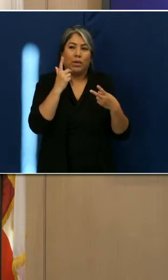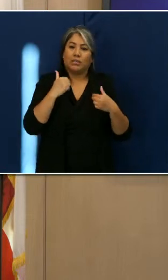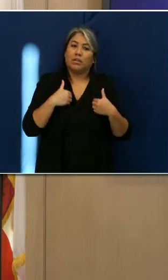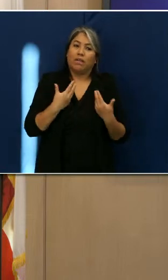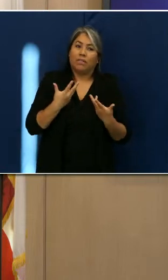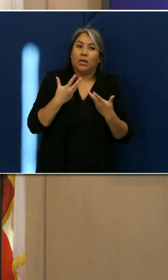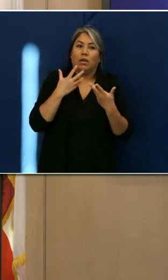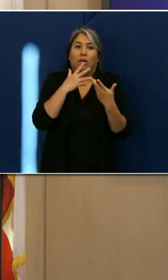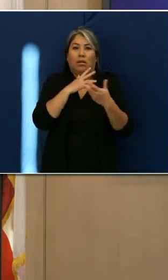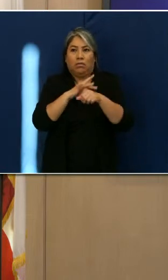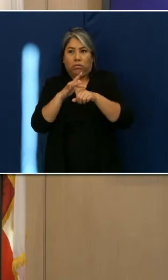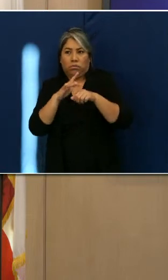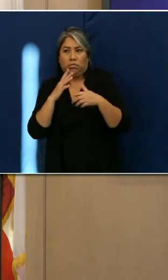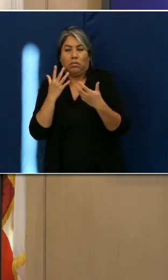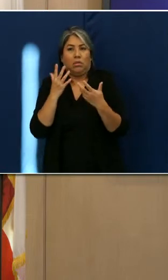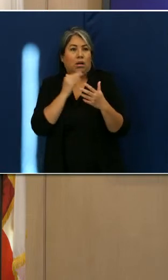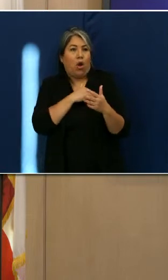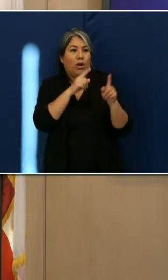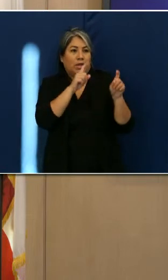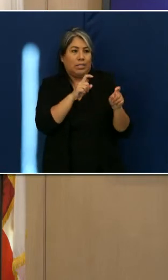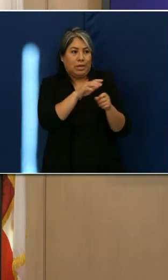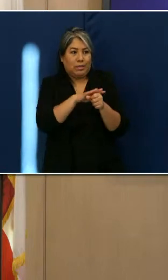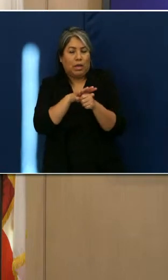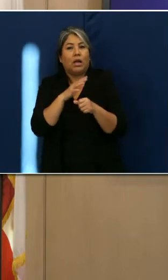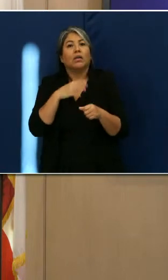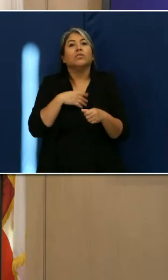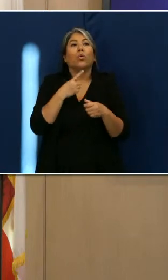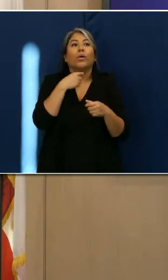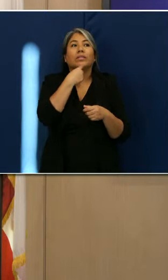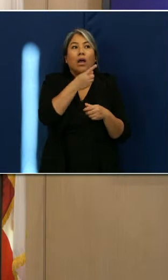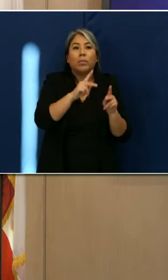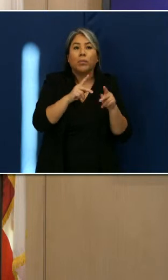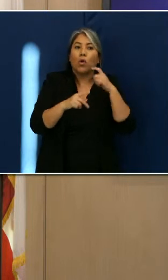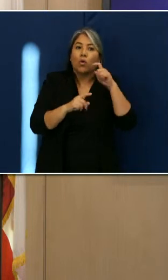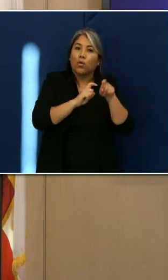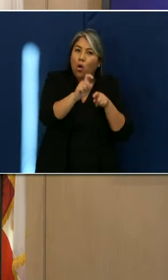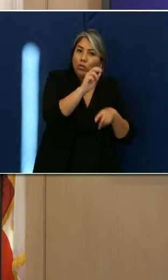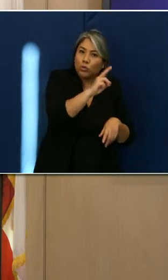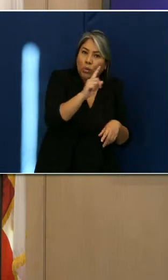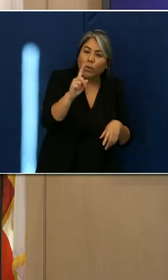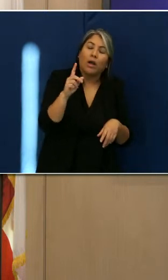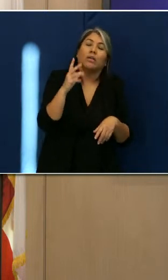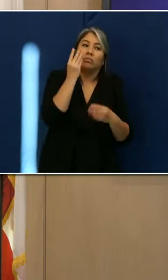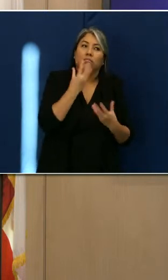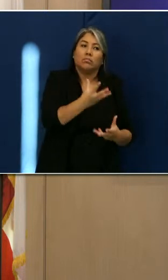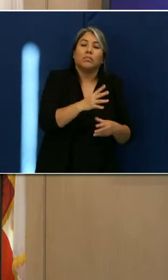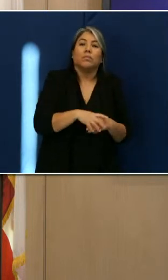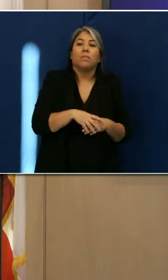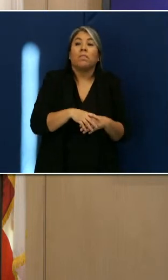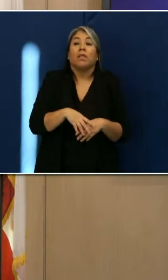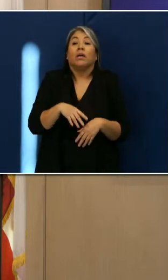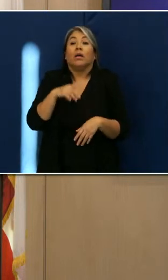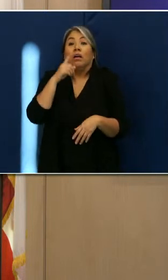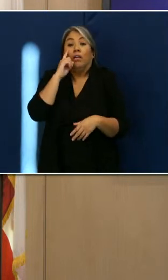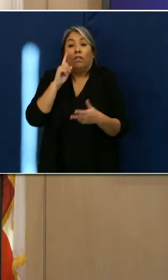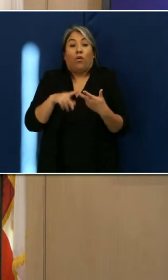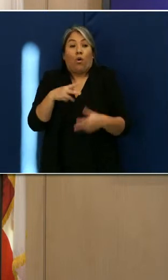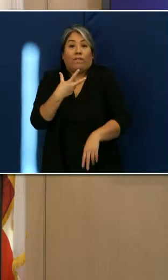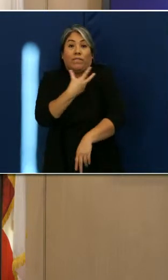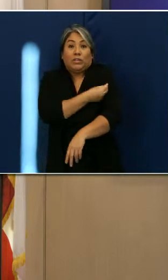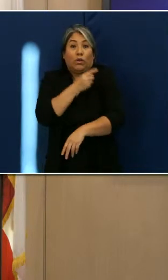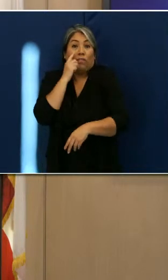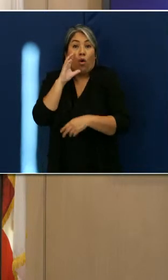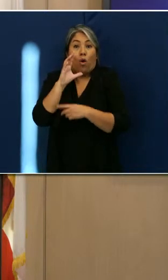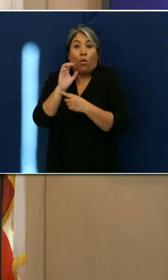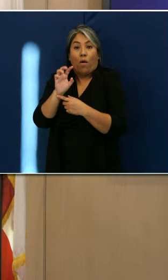testing sites. So we can constantly refer people to 211, letting them know. As it relates to the vaccination for